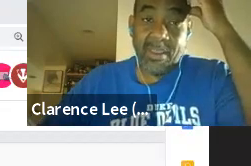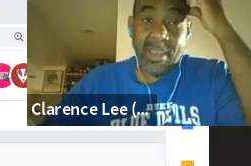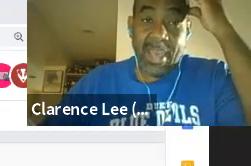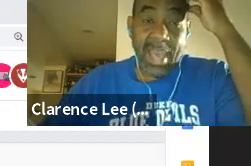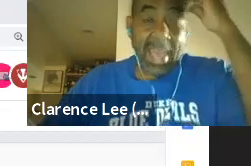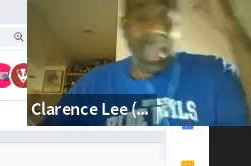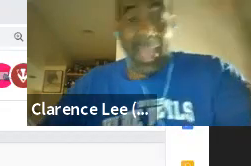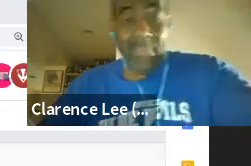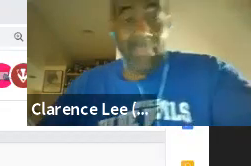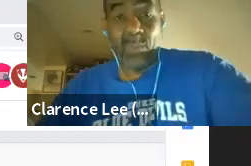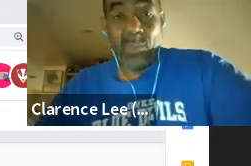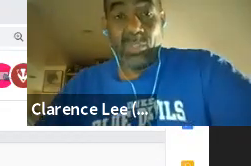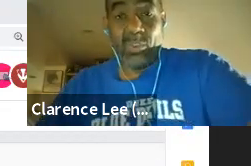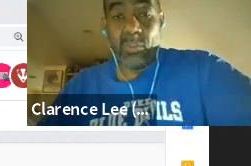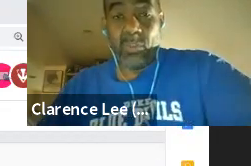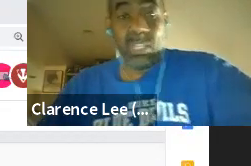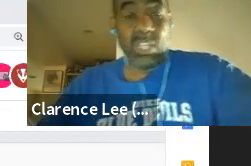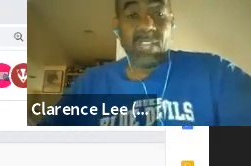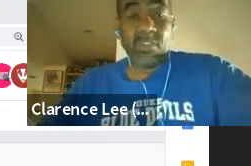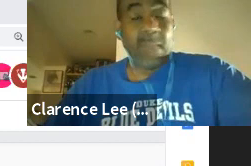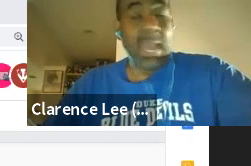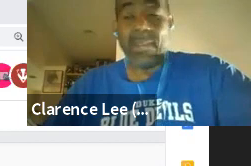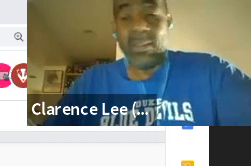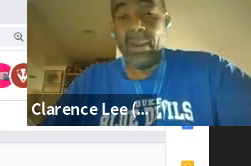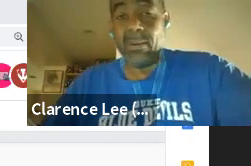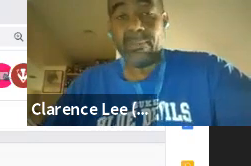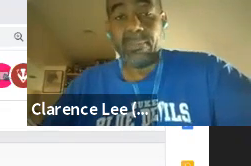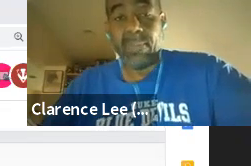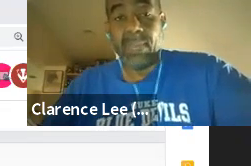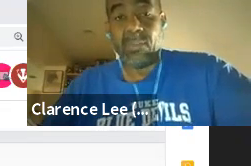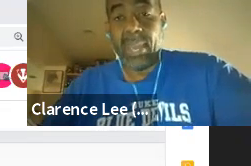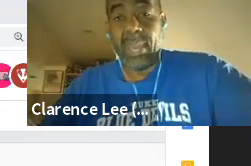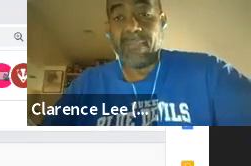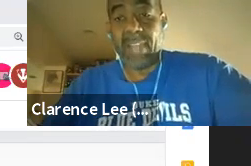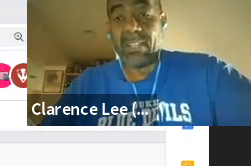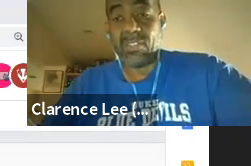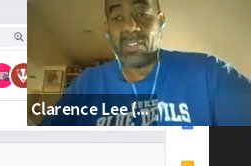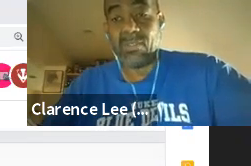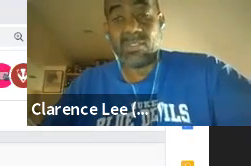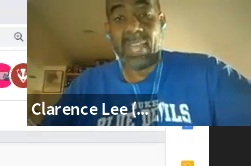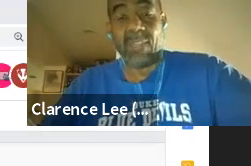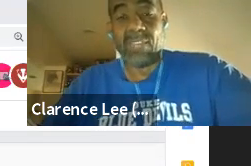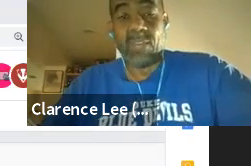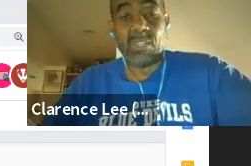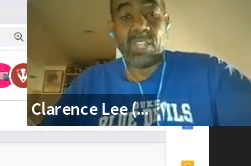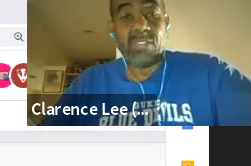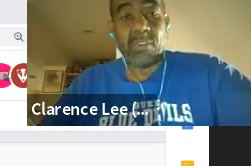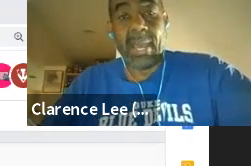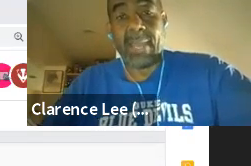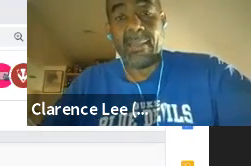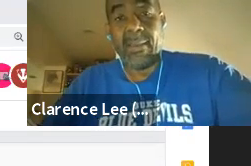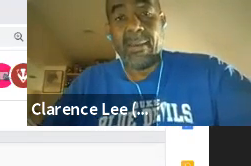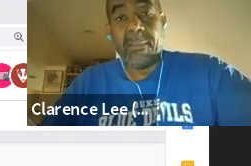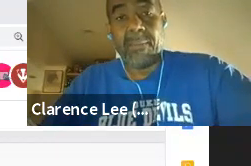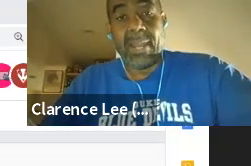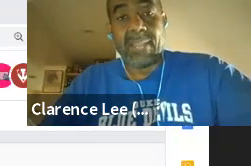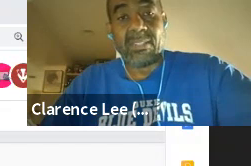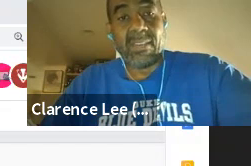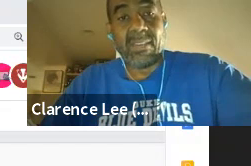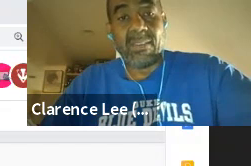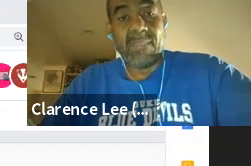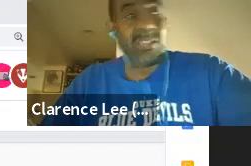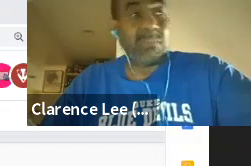mayor, I think we would do it. Would it change our mind? No. Even if we had valid excuses, I don't think it would change our mind. But